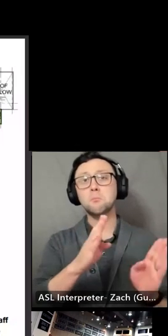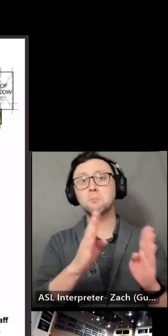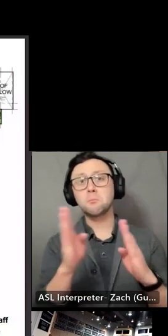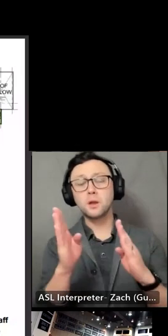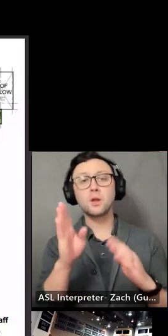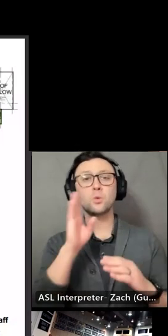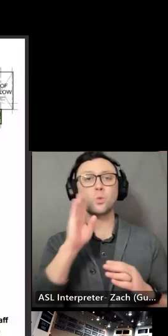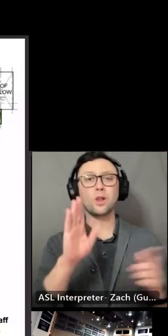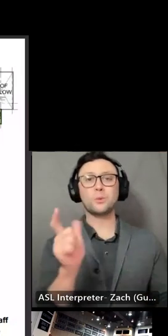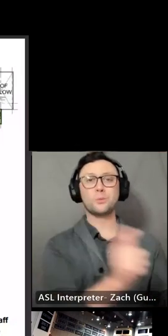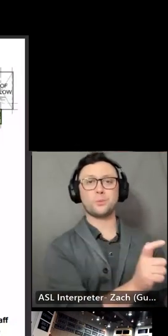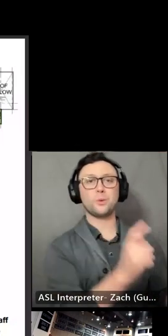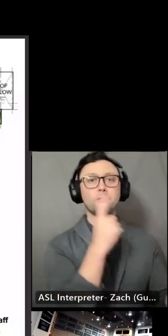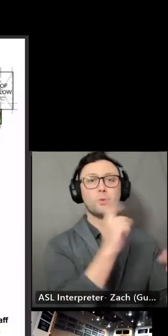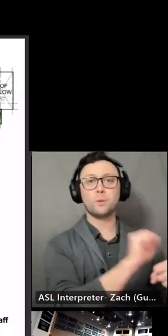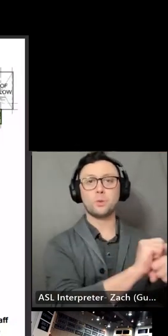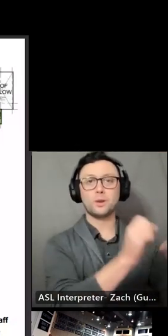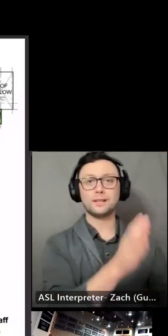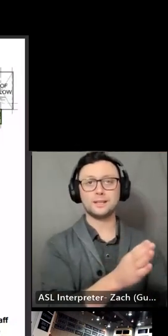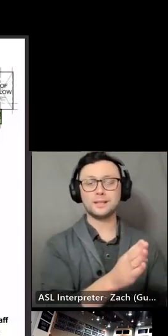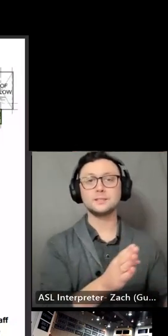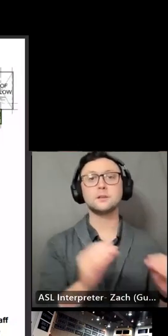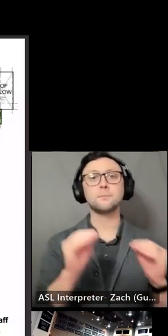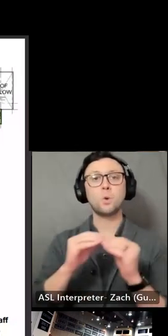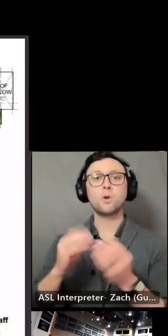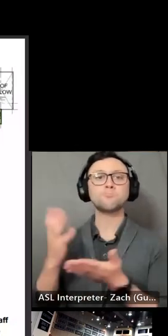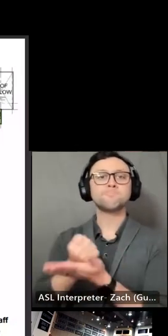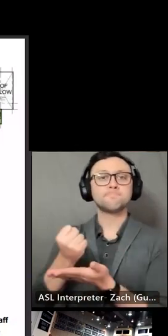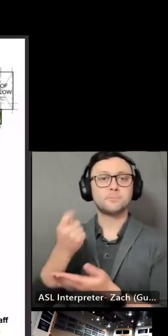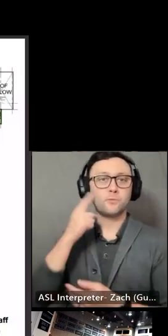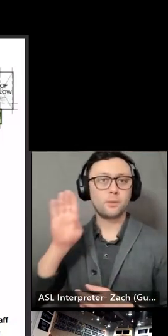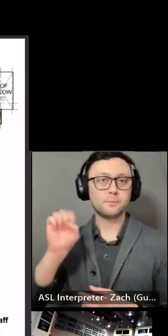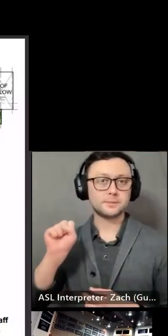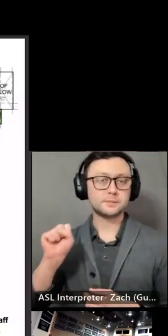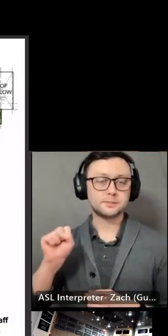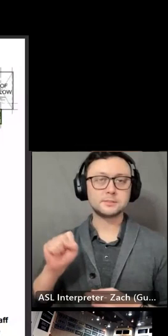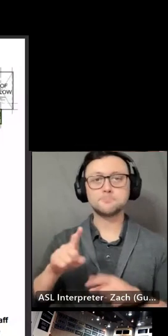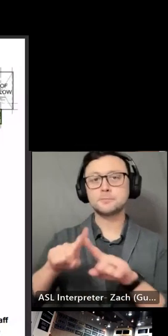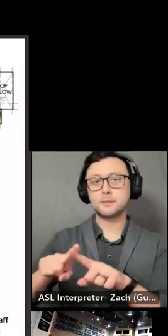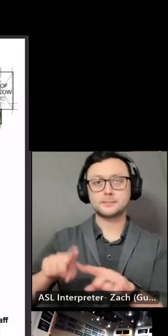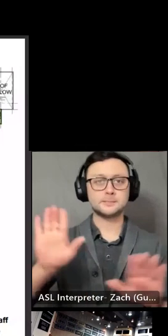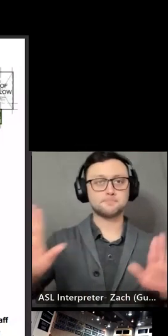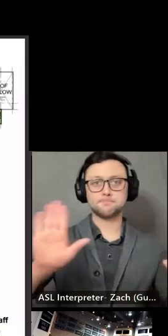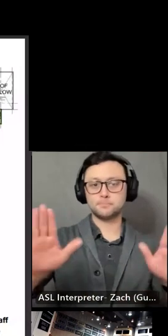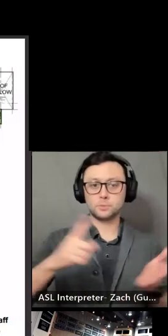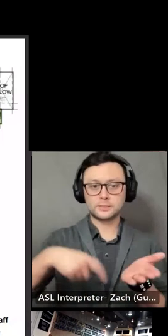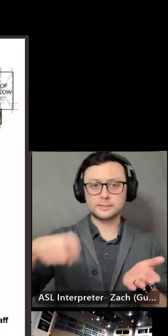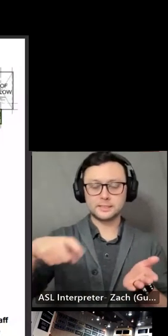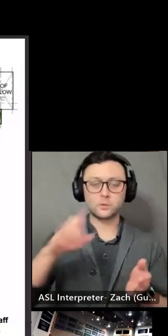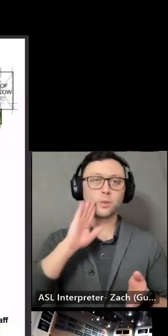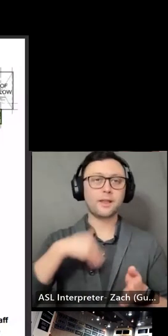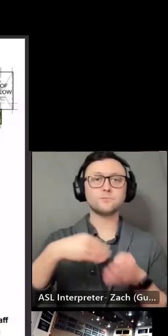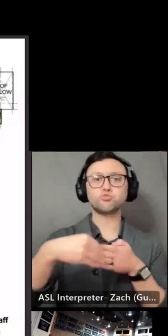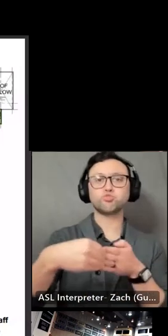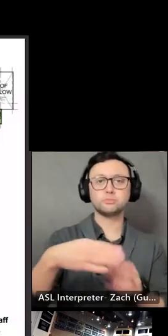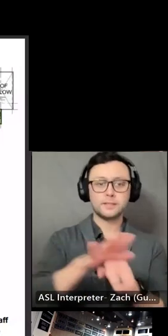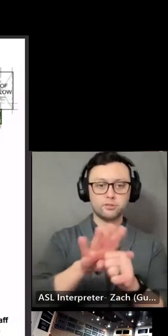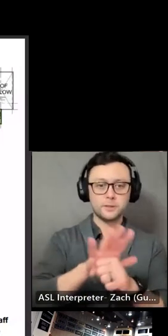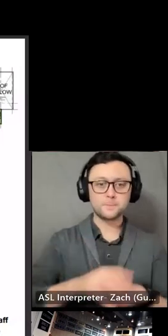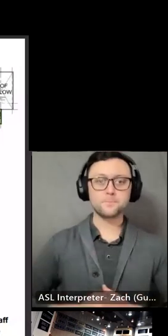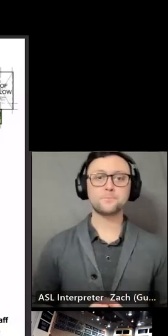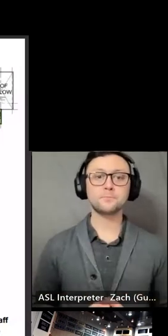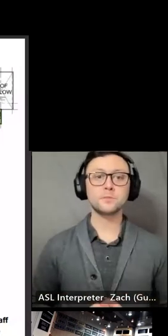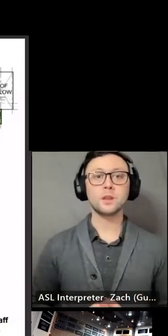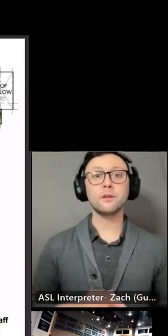helps economize the space. Finally, on this floor, we will have space for a backup operation control center.